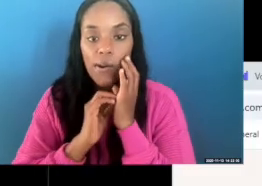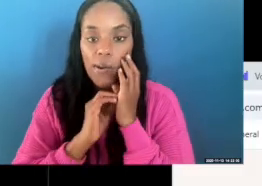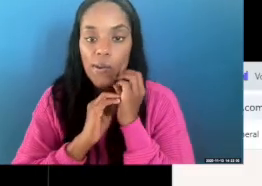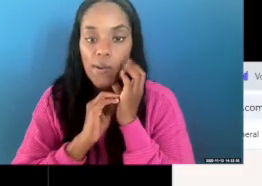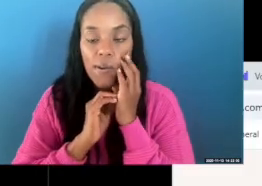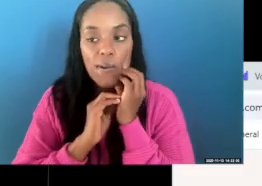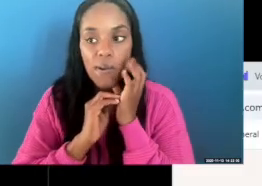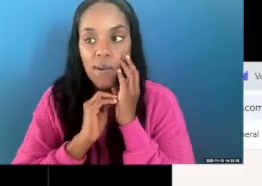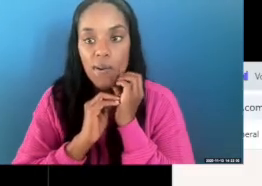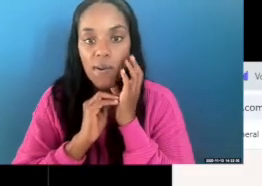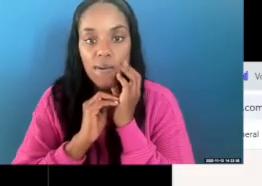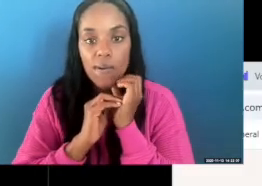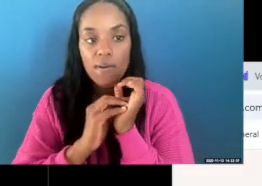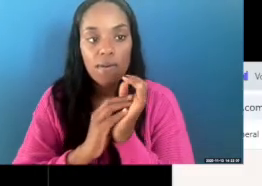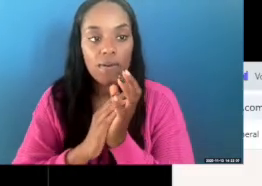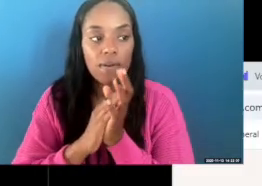infrastructure.